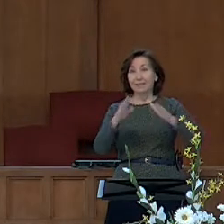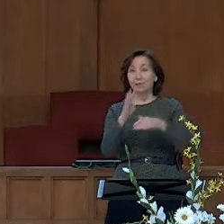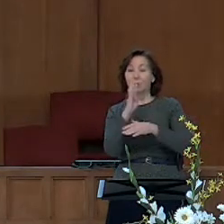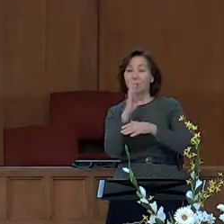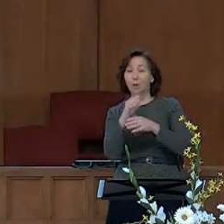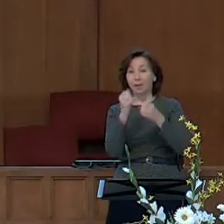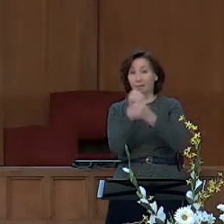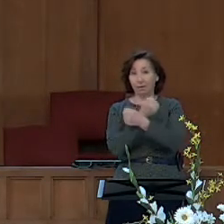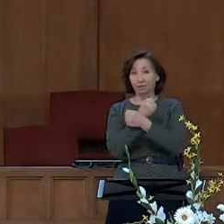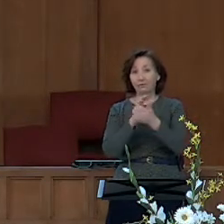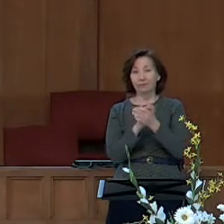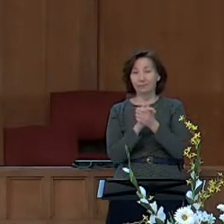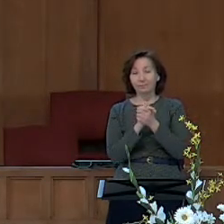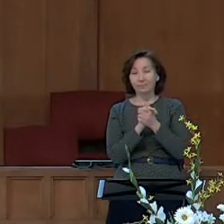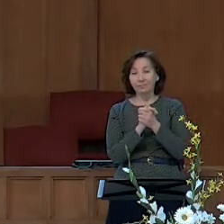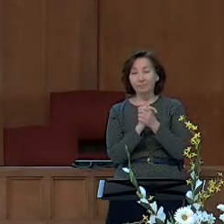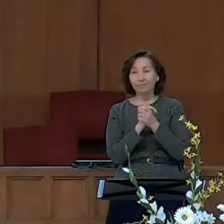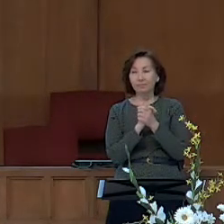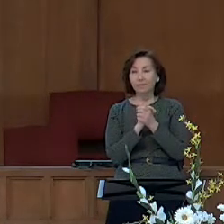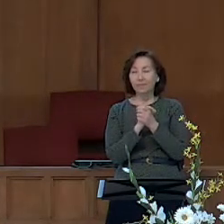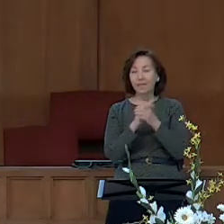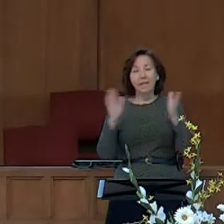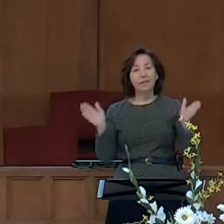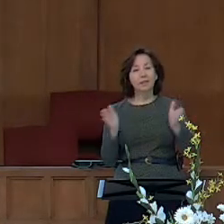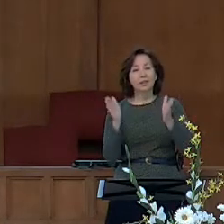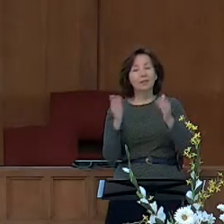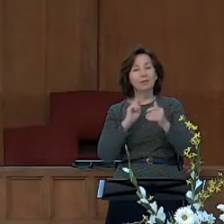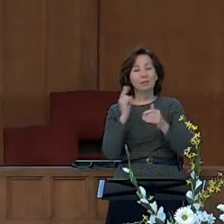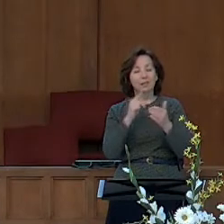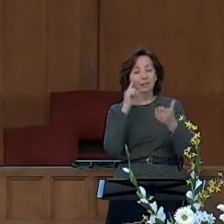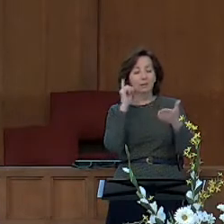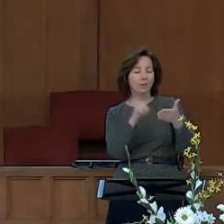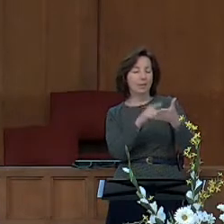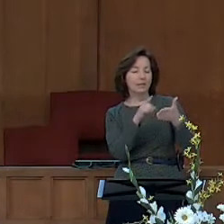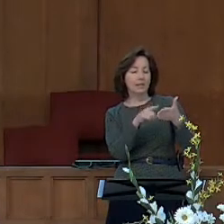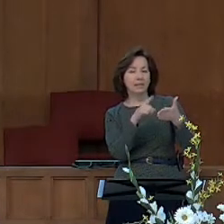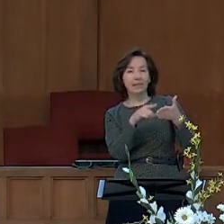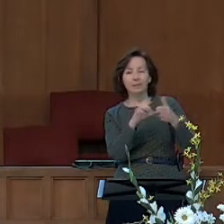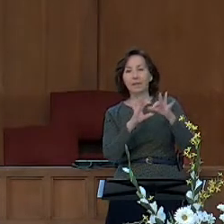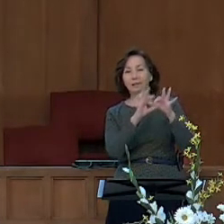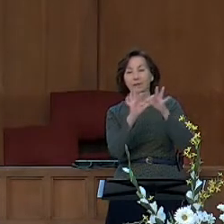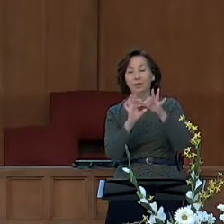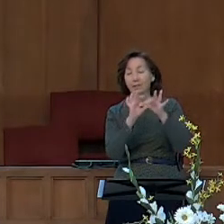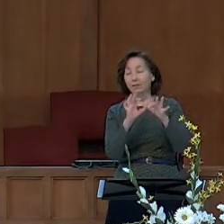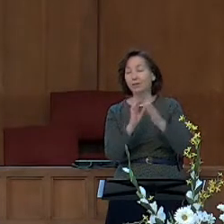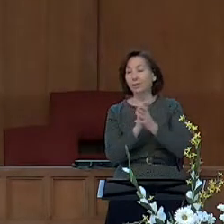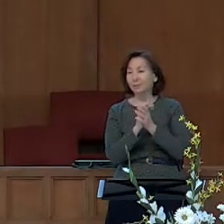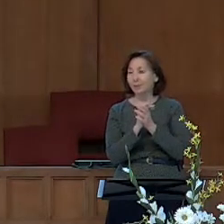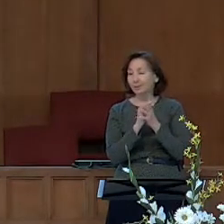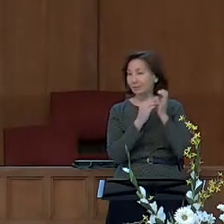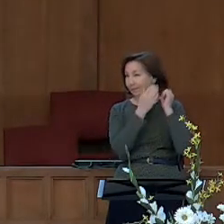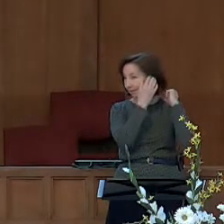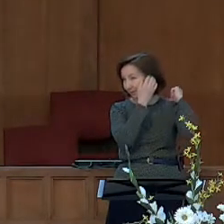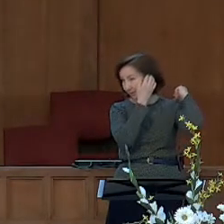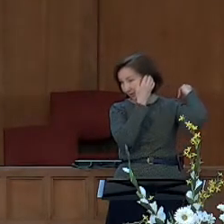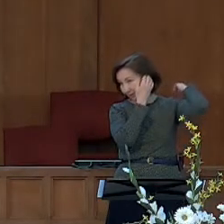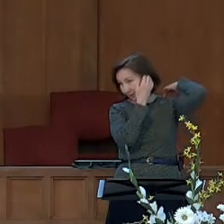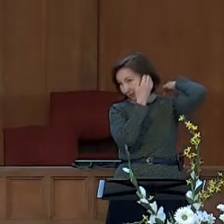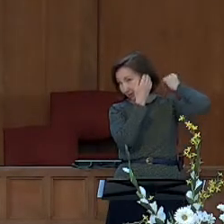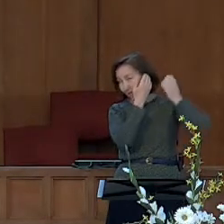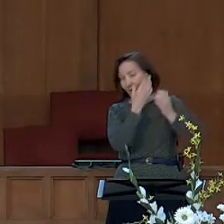Love. Let's Talk Love. And it encourages us to examine our relationships and explore